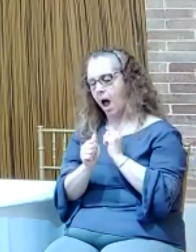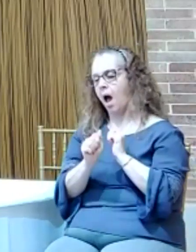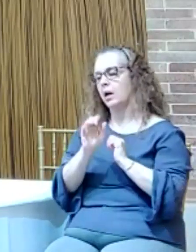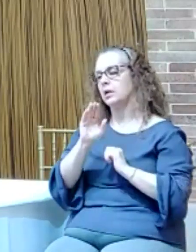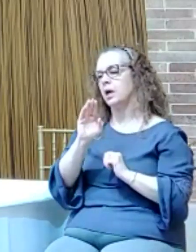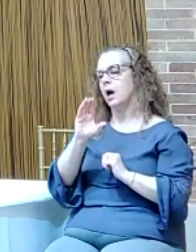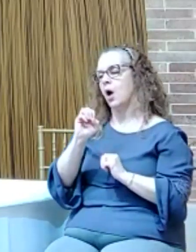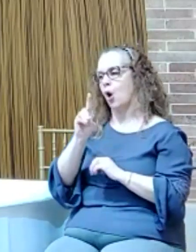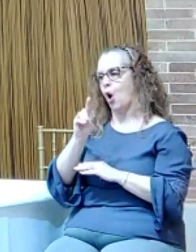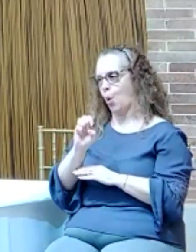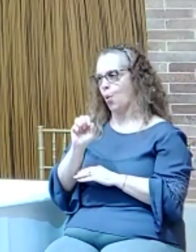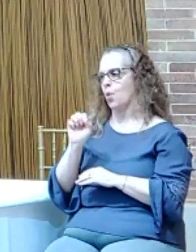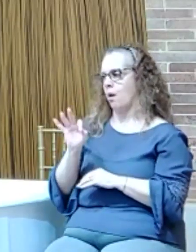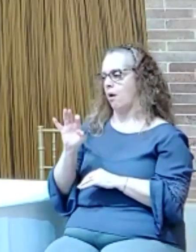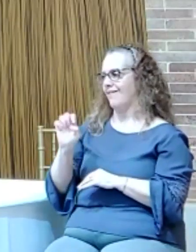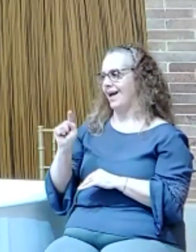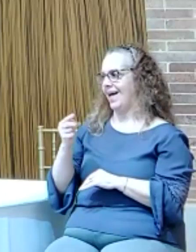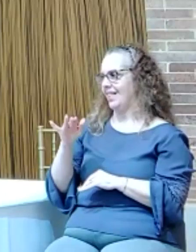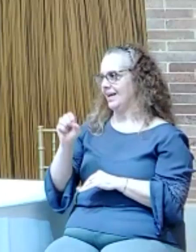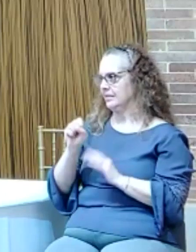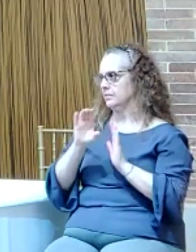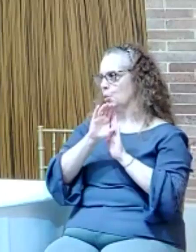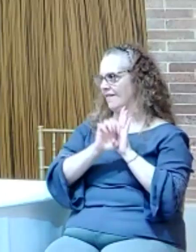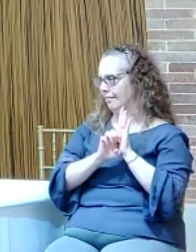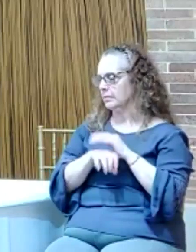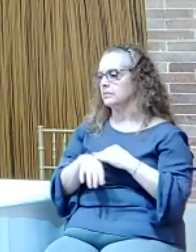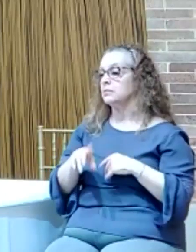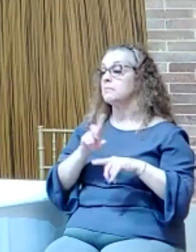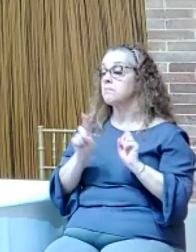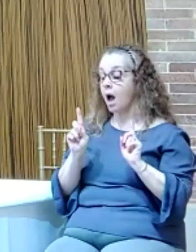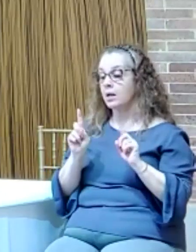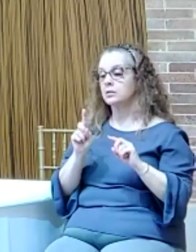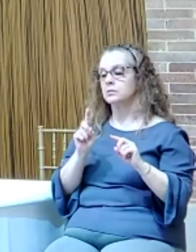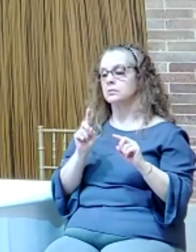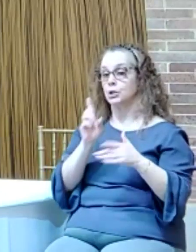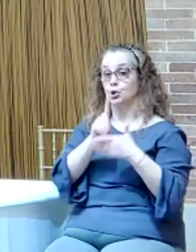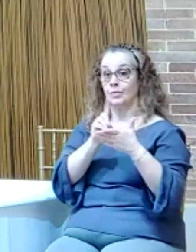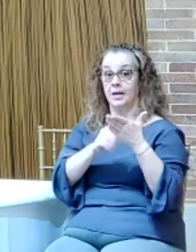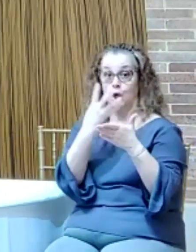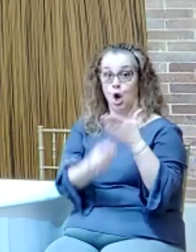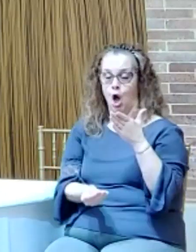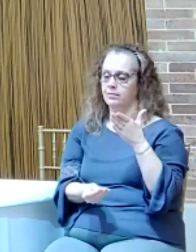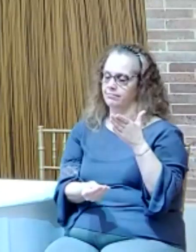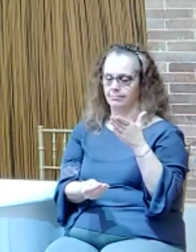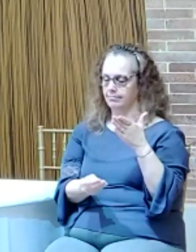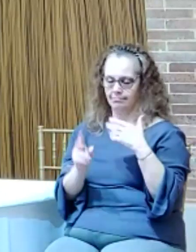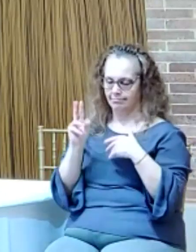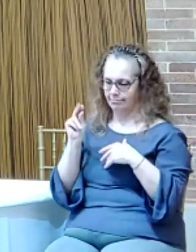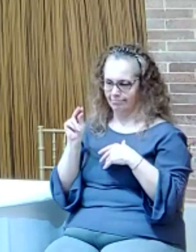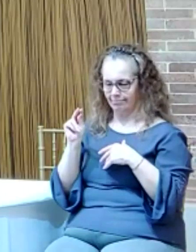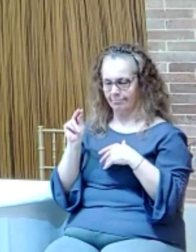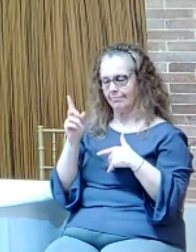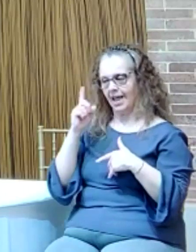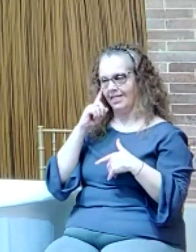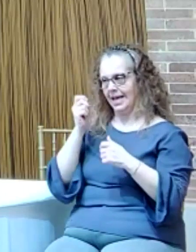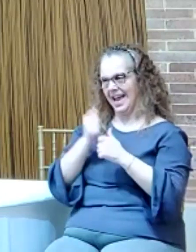um but you know discrimination didn't fully disappear no I think everyone here in New